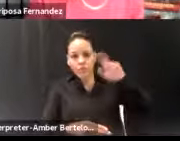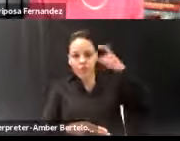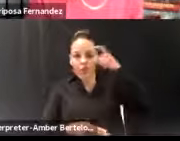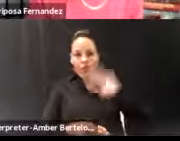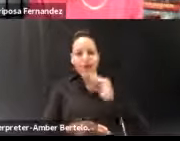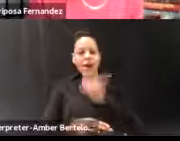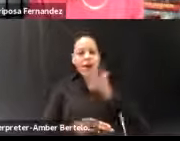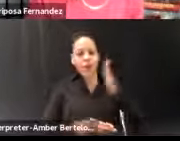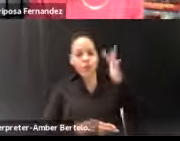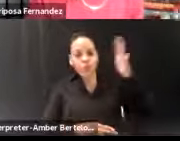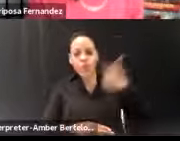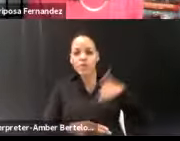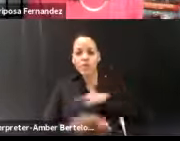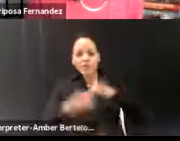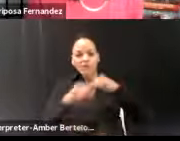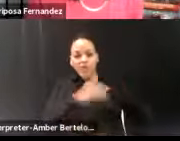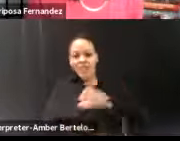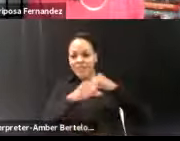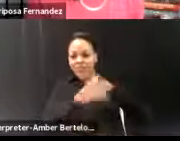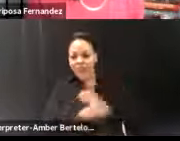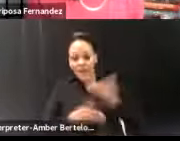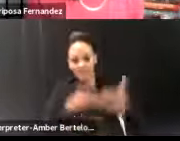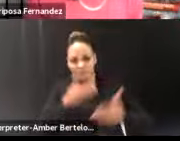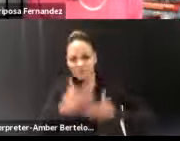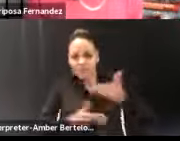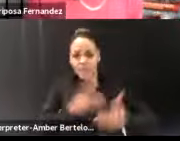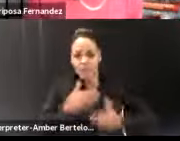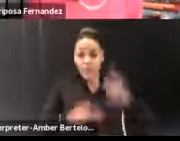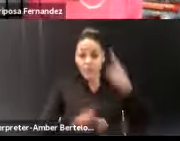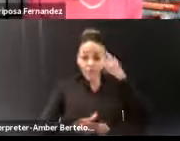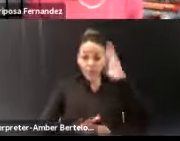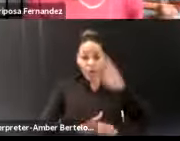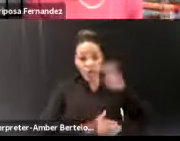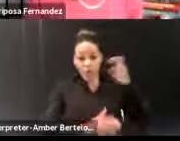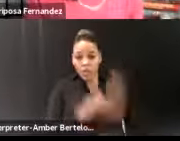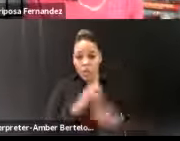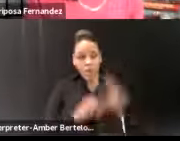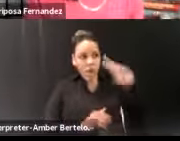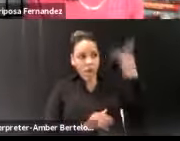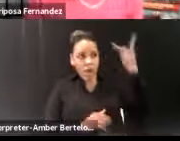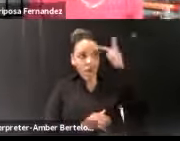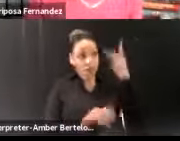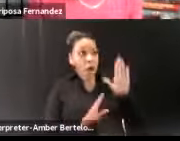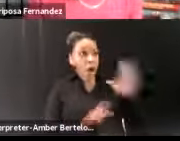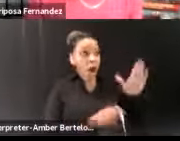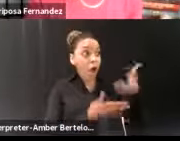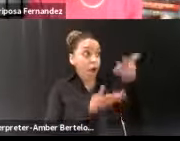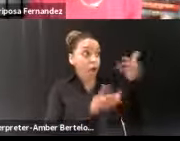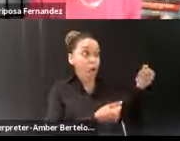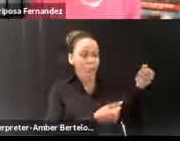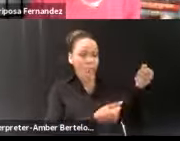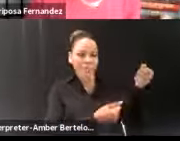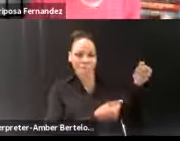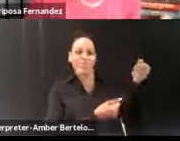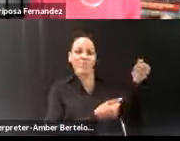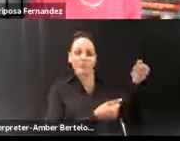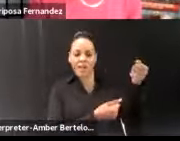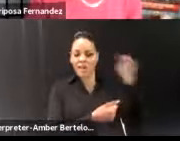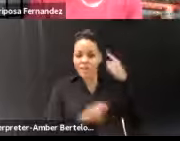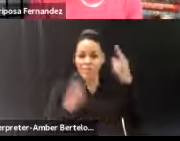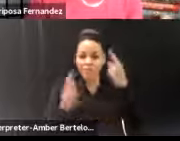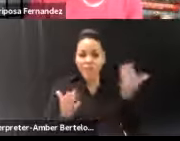fight forward for. Think we'd give in? Into a politician's promises and whims? Think again. This is